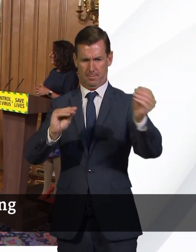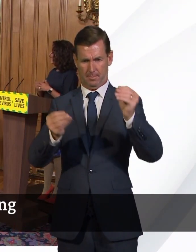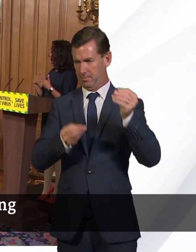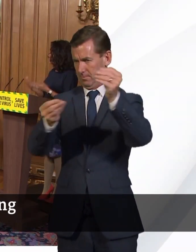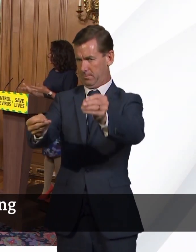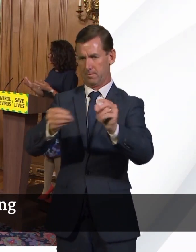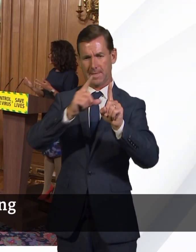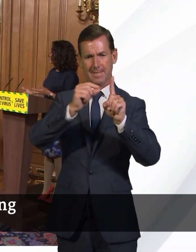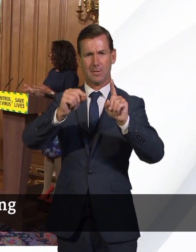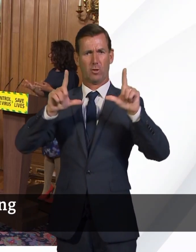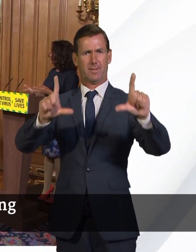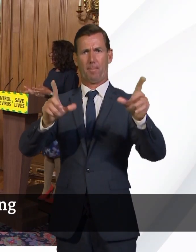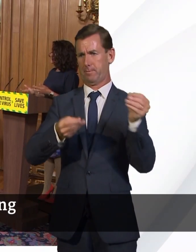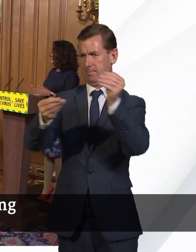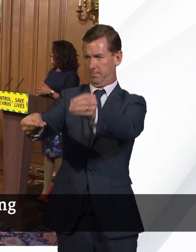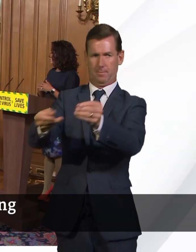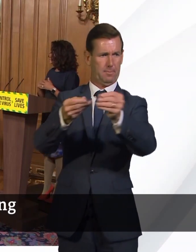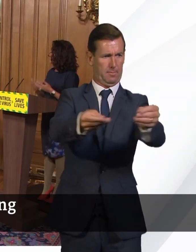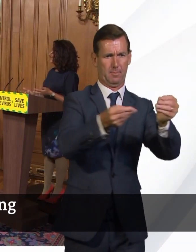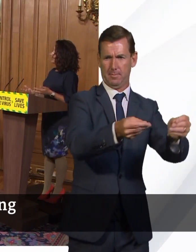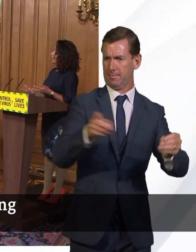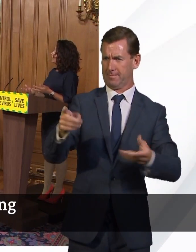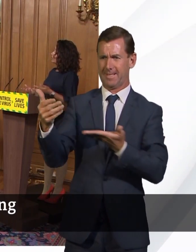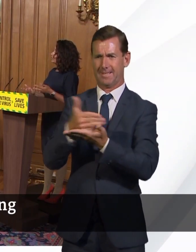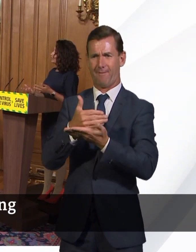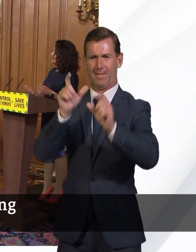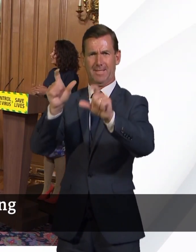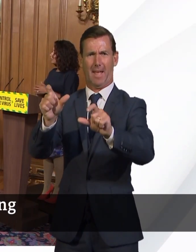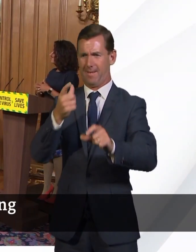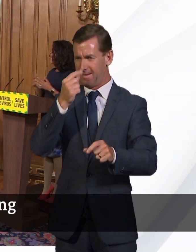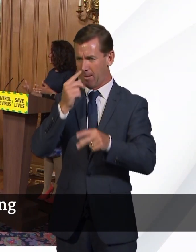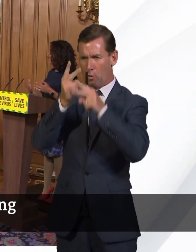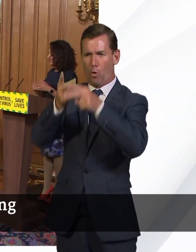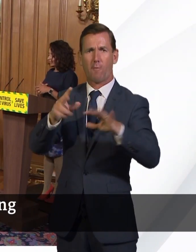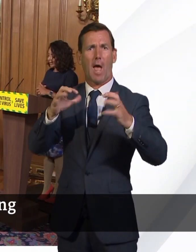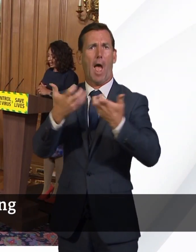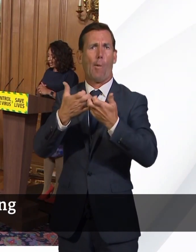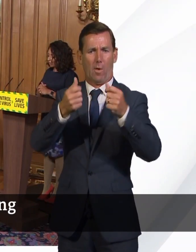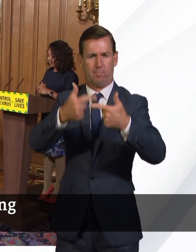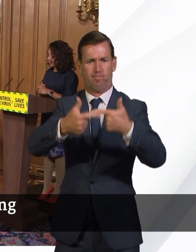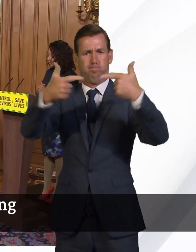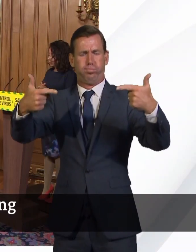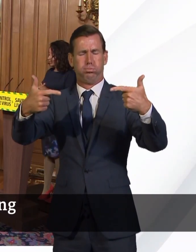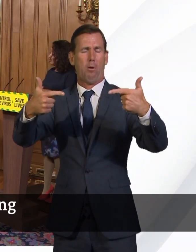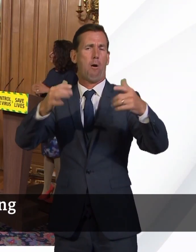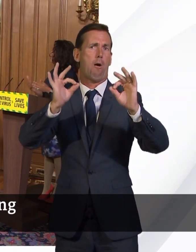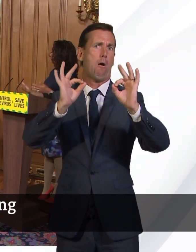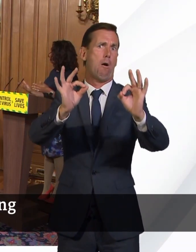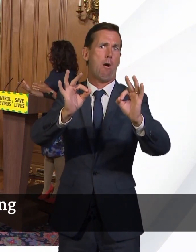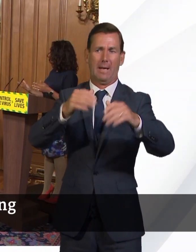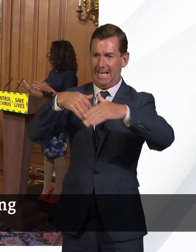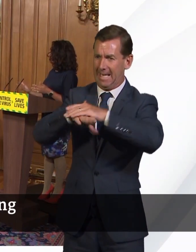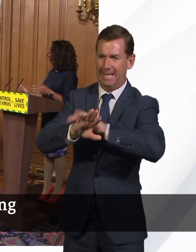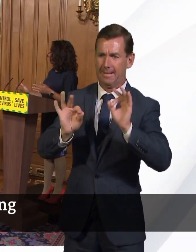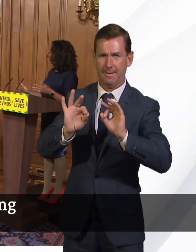can keep our residents and staff safe while we look after our care home residents through remote monitoring, and we can use those